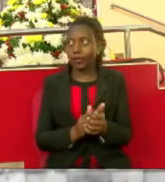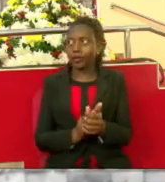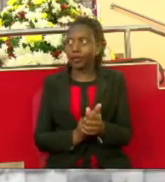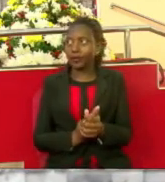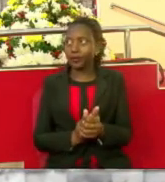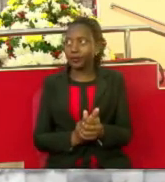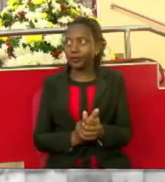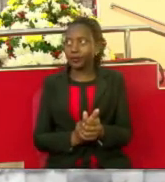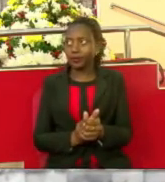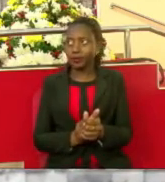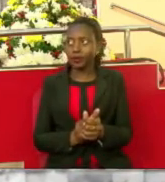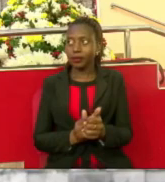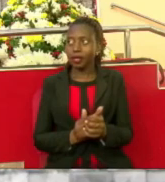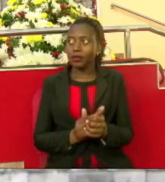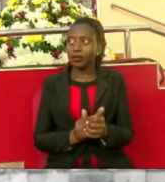the Romans.